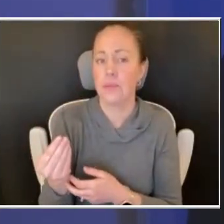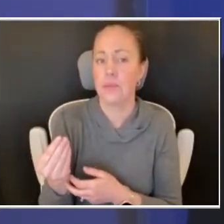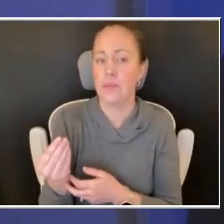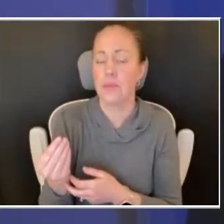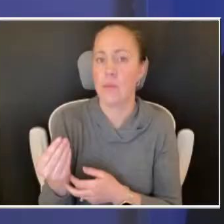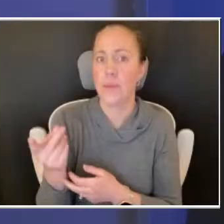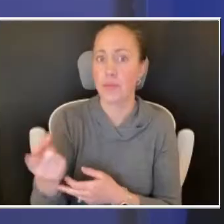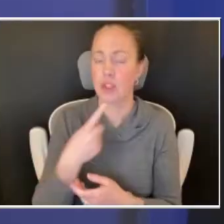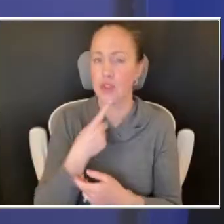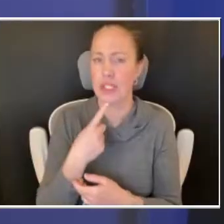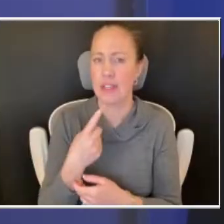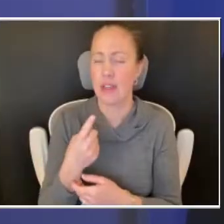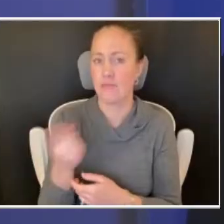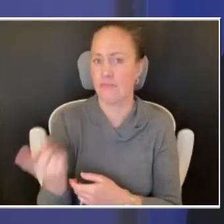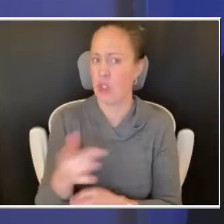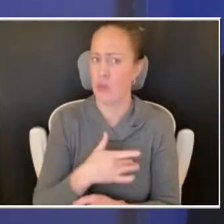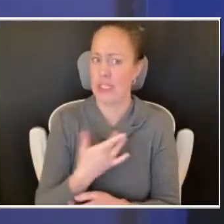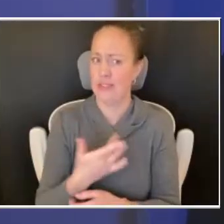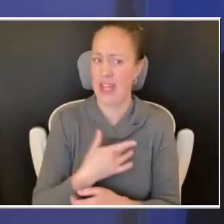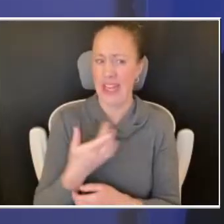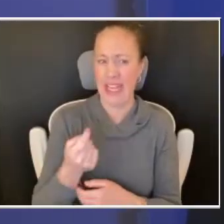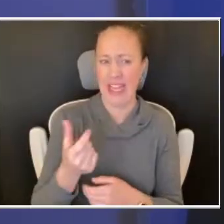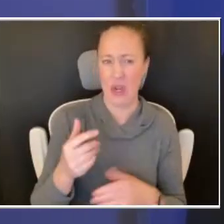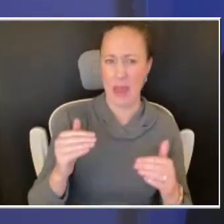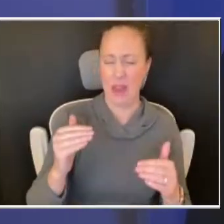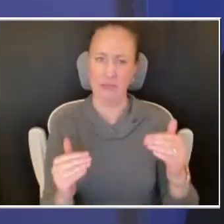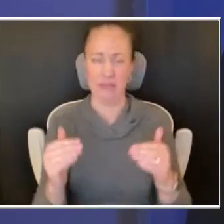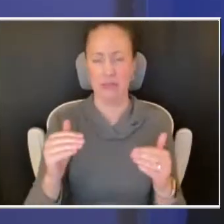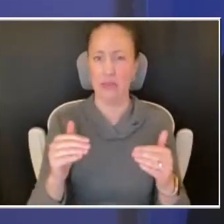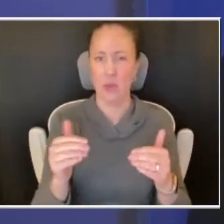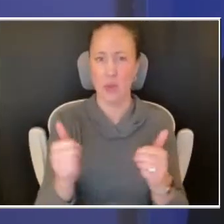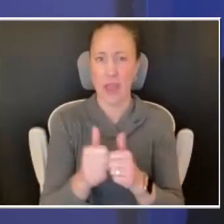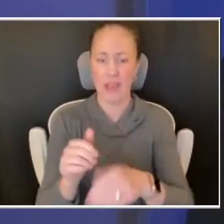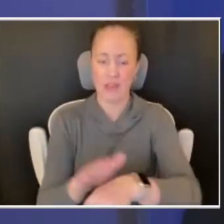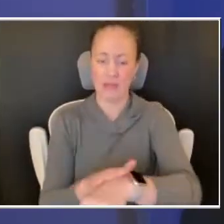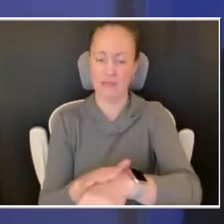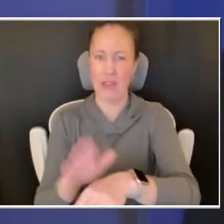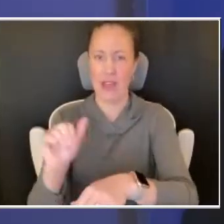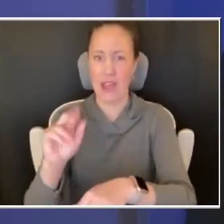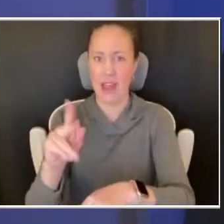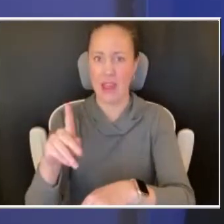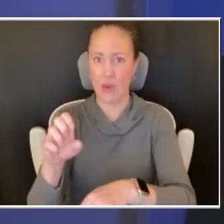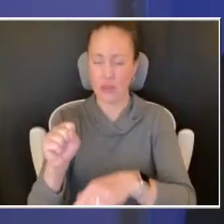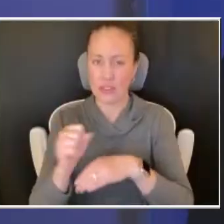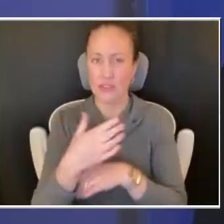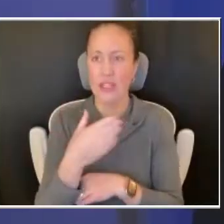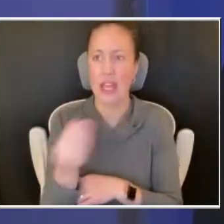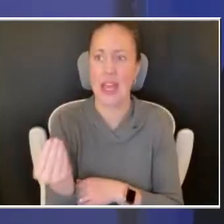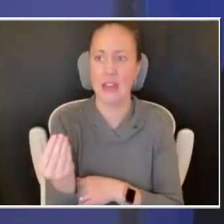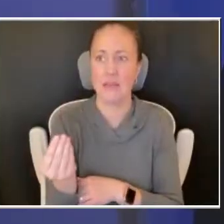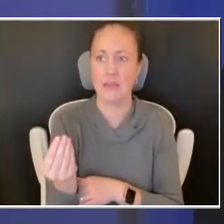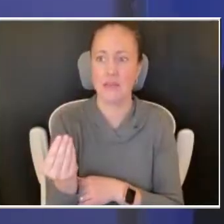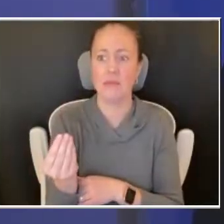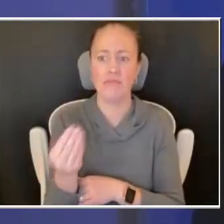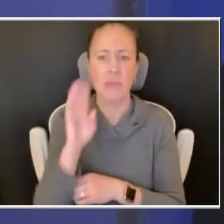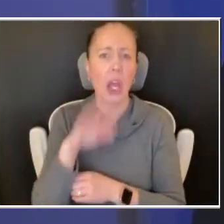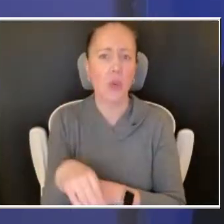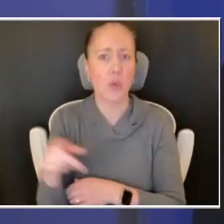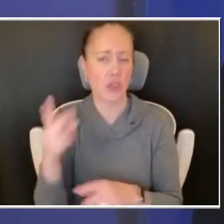little instability in her ankles. And she said, and I knew that she was seeing him, but she